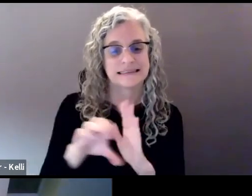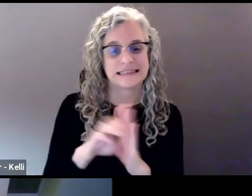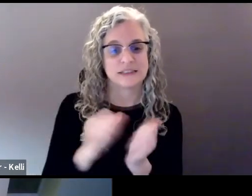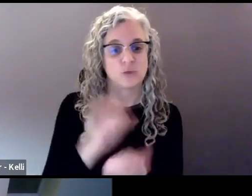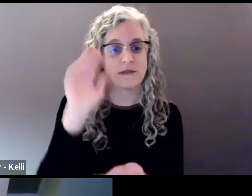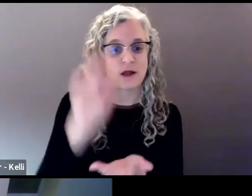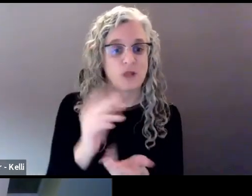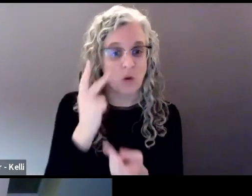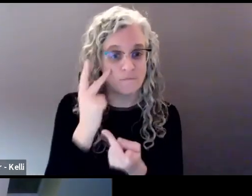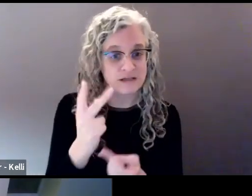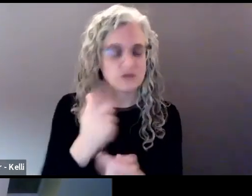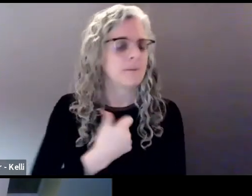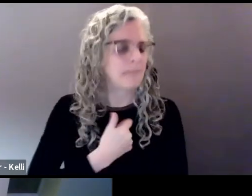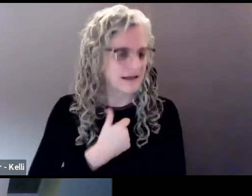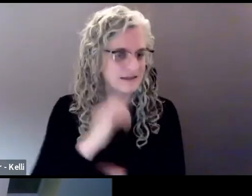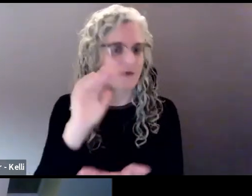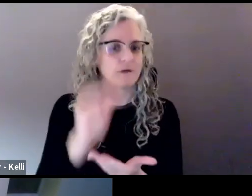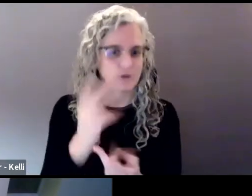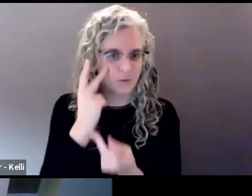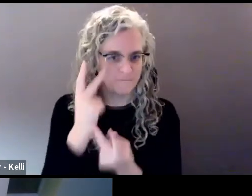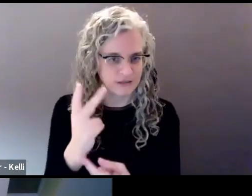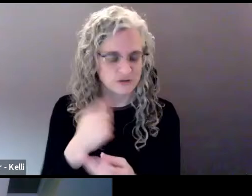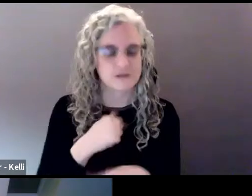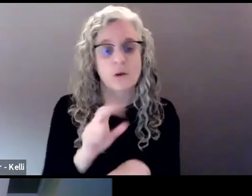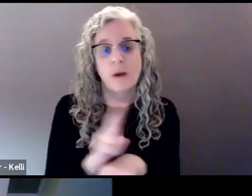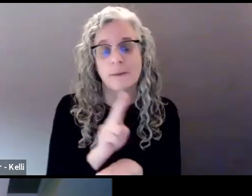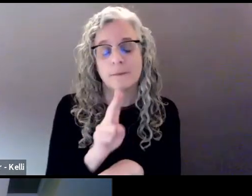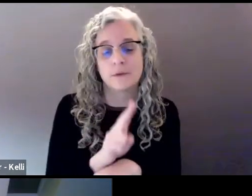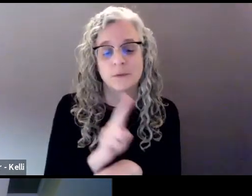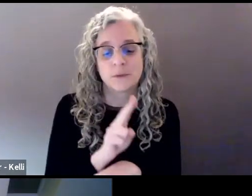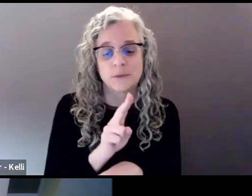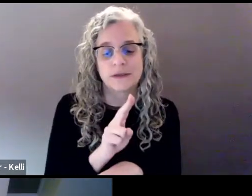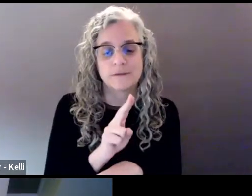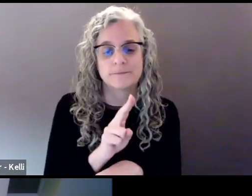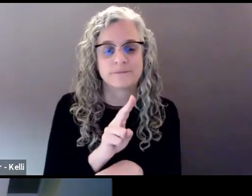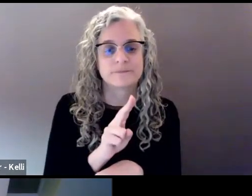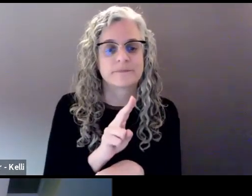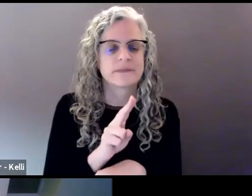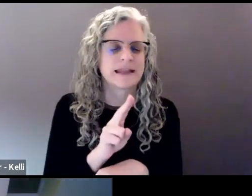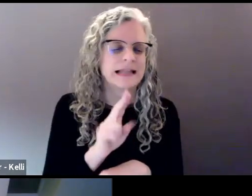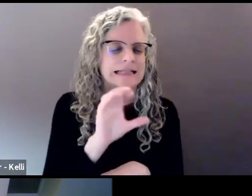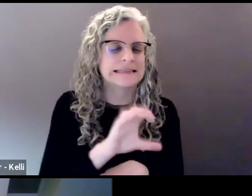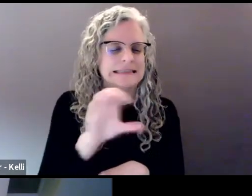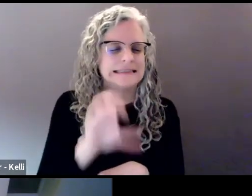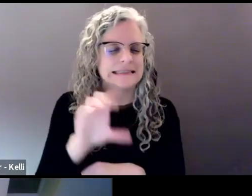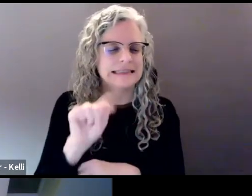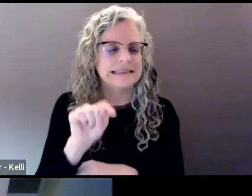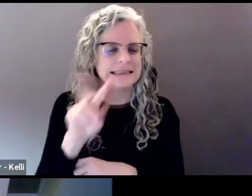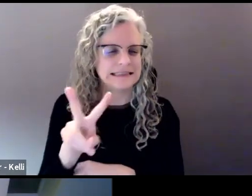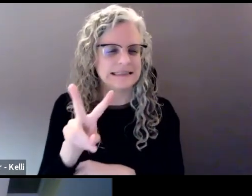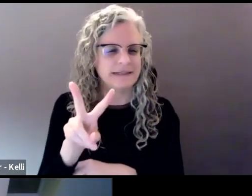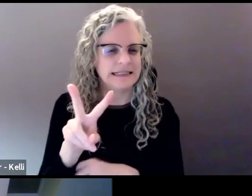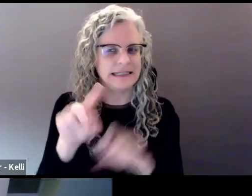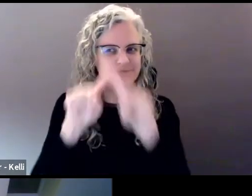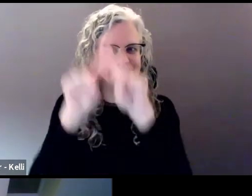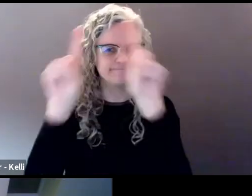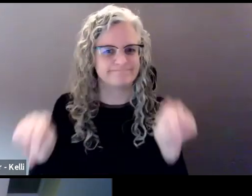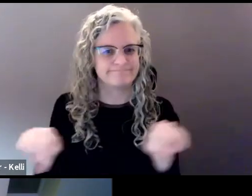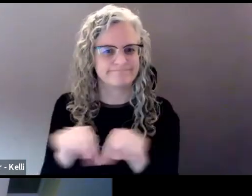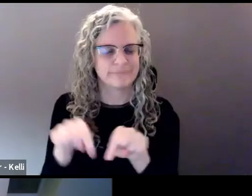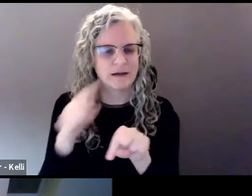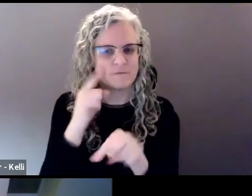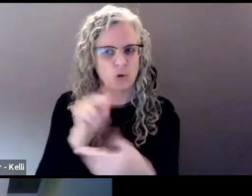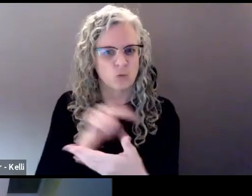and I have low vision myself. I am using a closed circuit television to read my comments. And